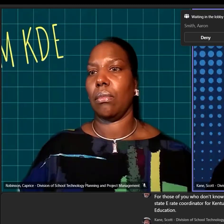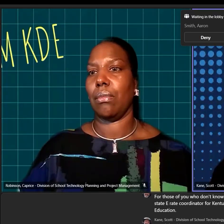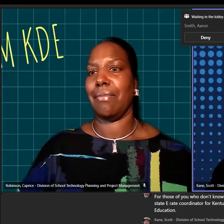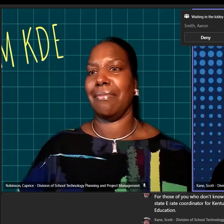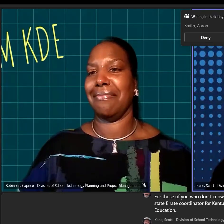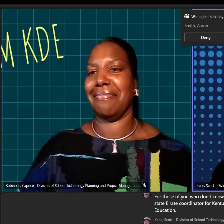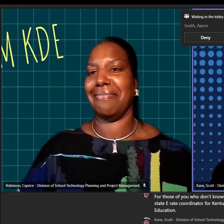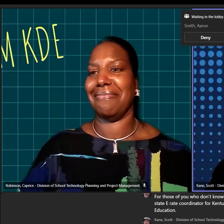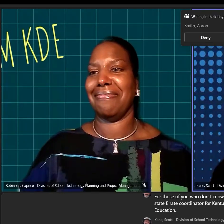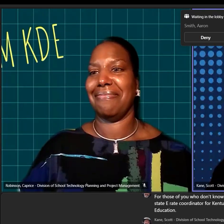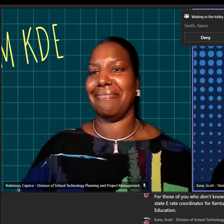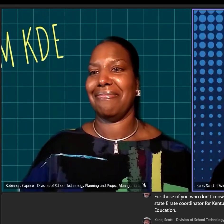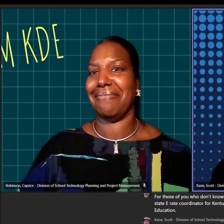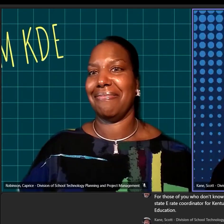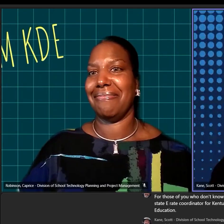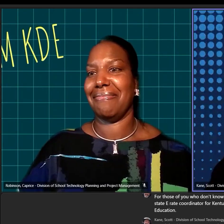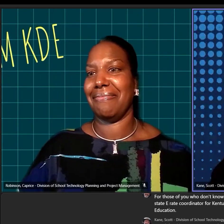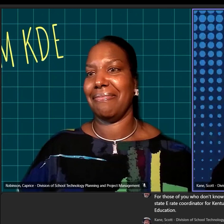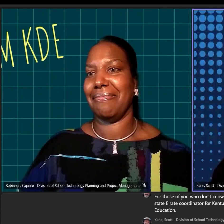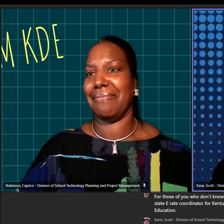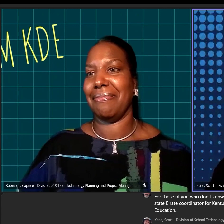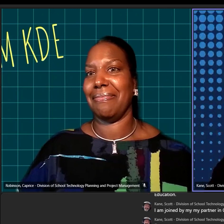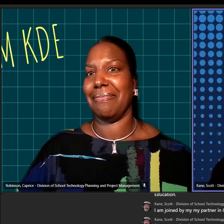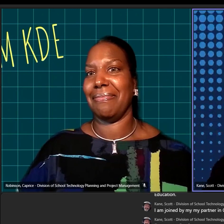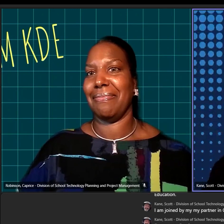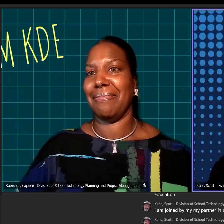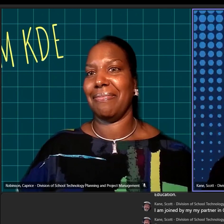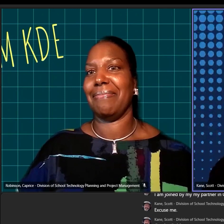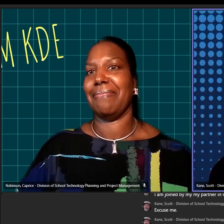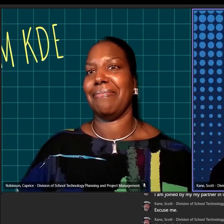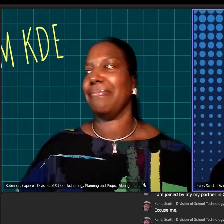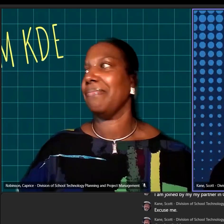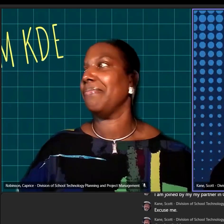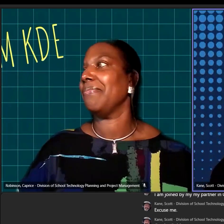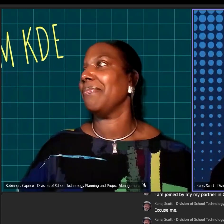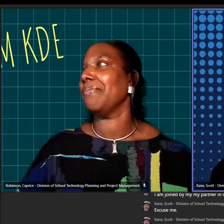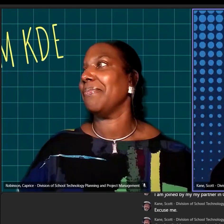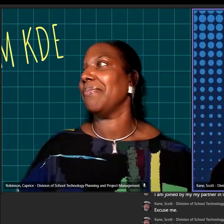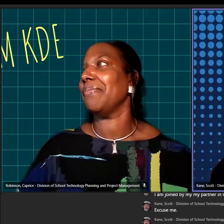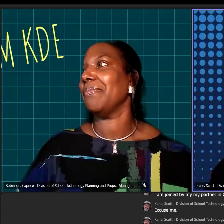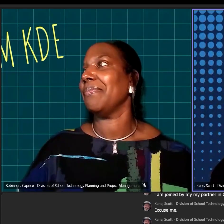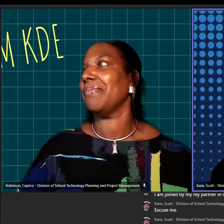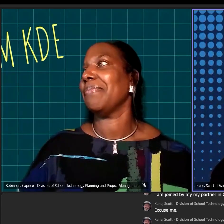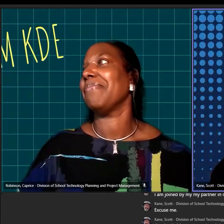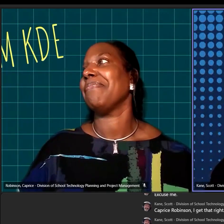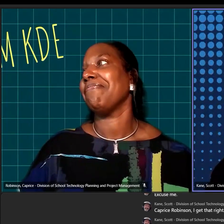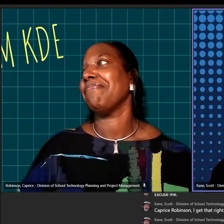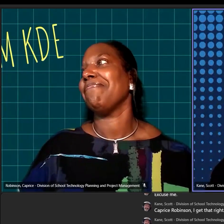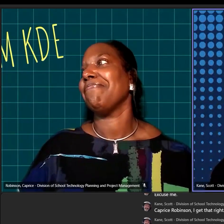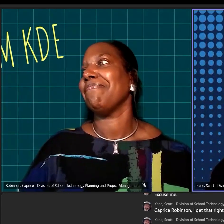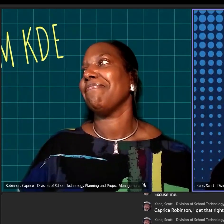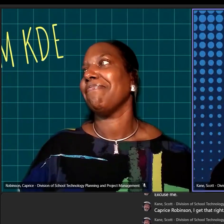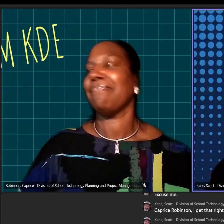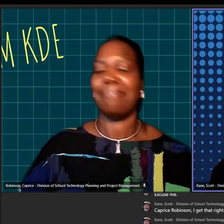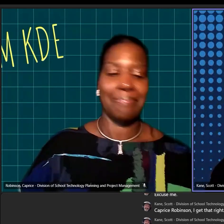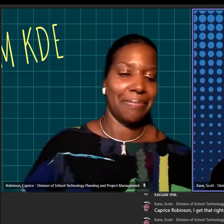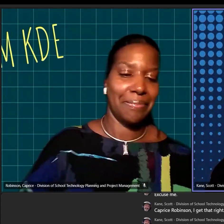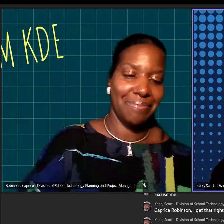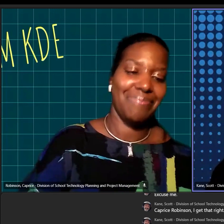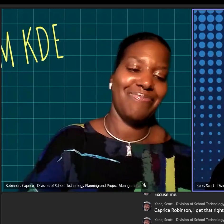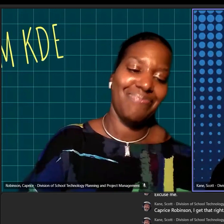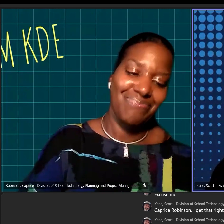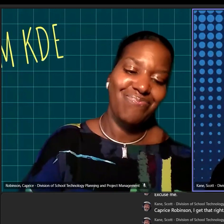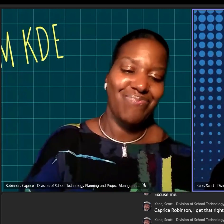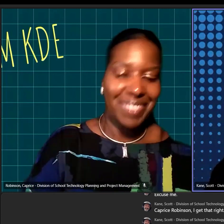chaos, Caprice Caprice Robinson. I get that right. You learn somebody's name and then they go and change